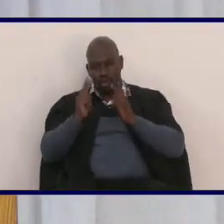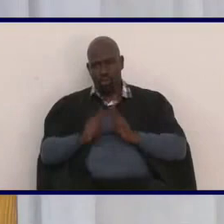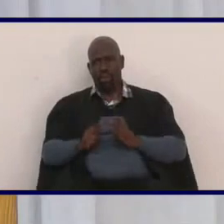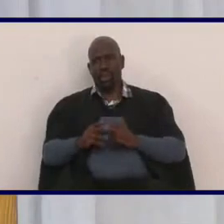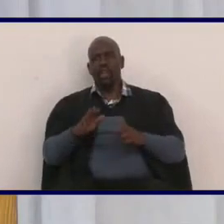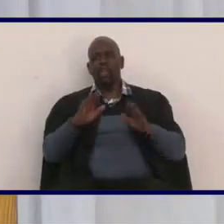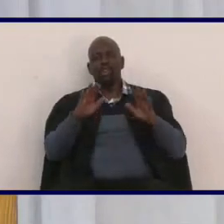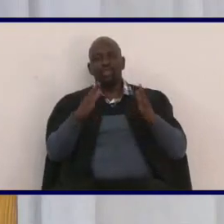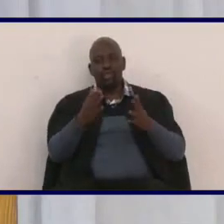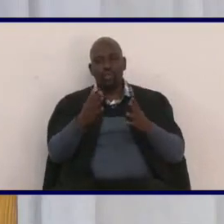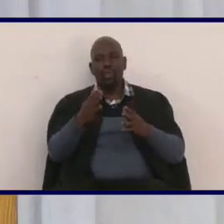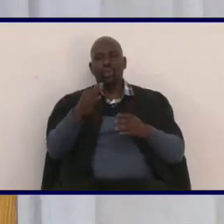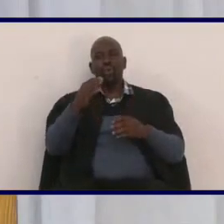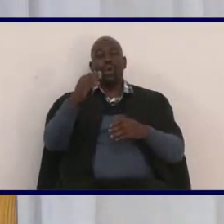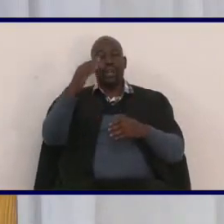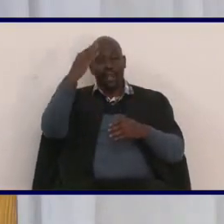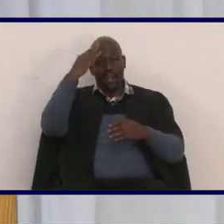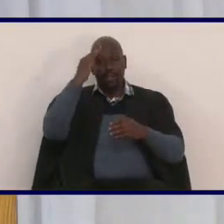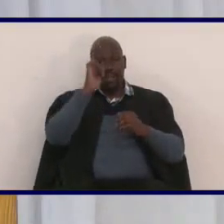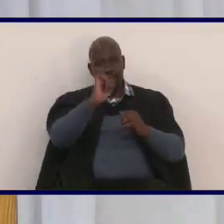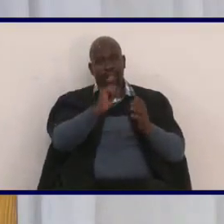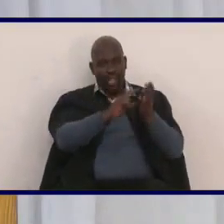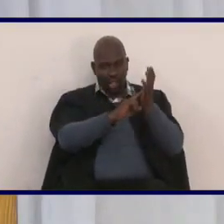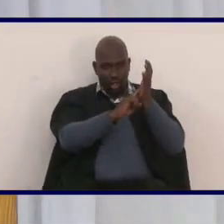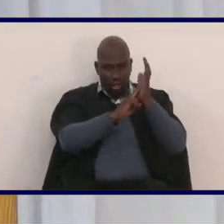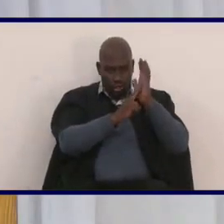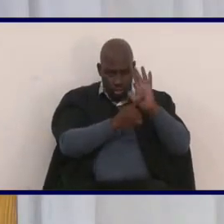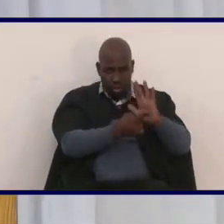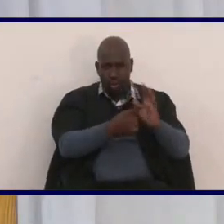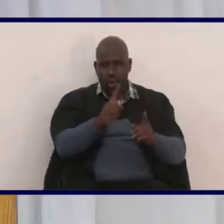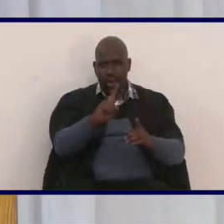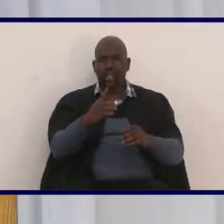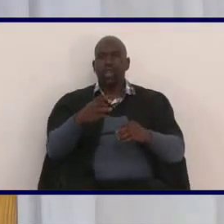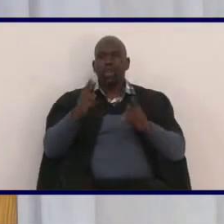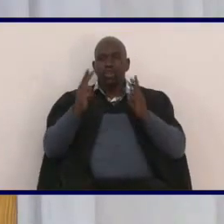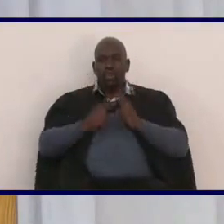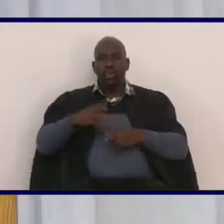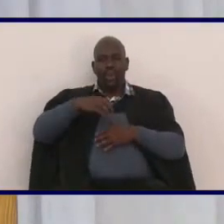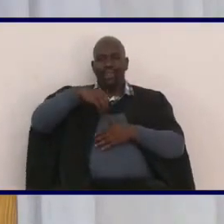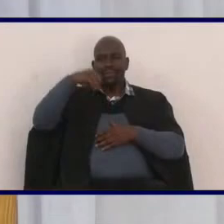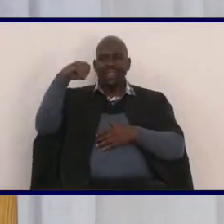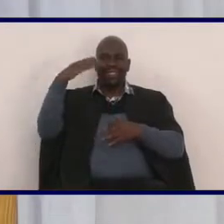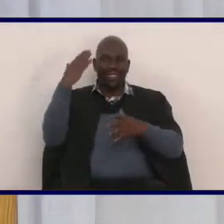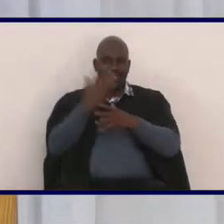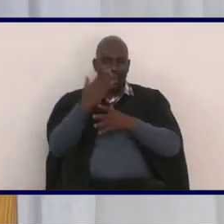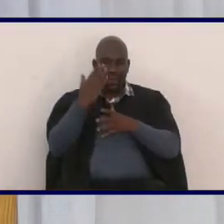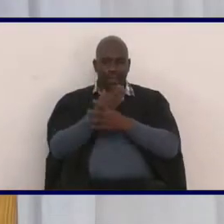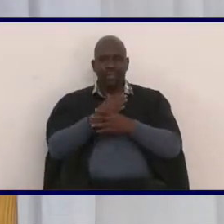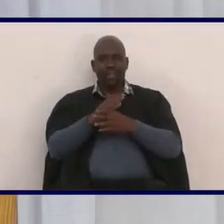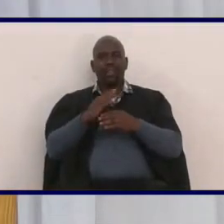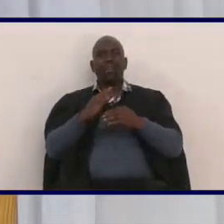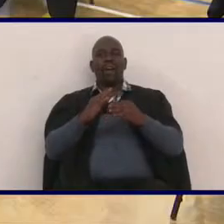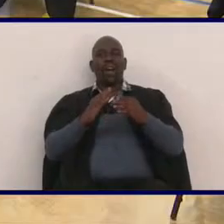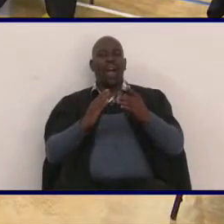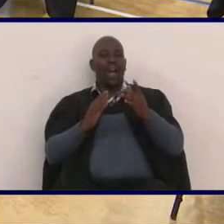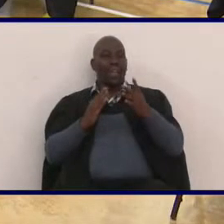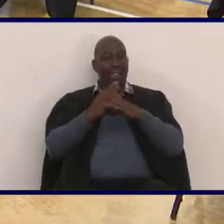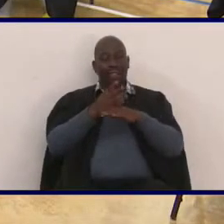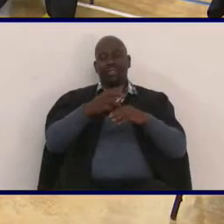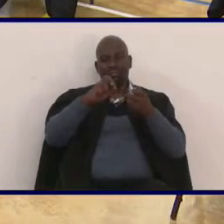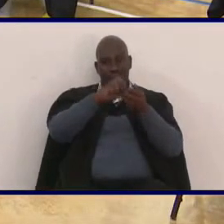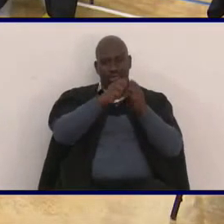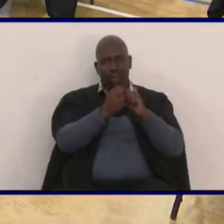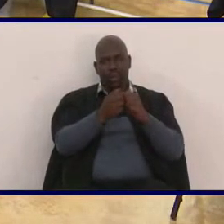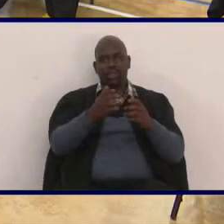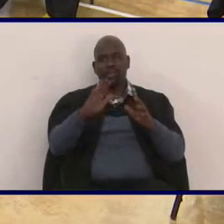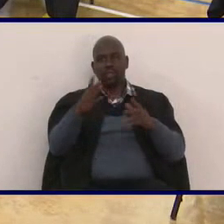spirit working against the somber moment. And for this, we salute you. You are key in